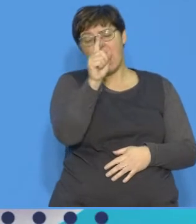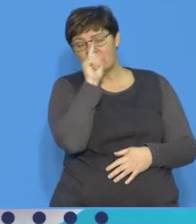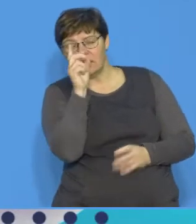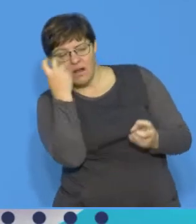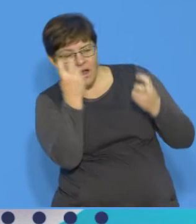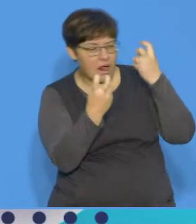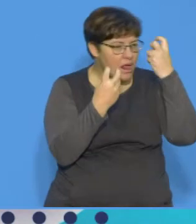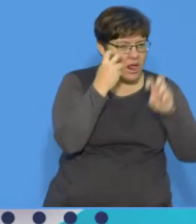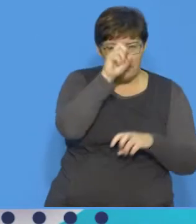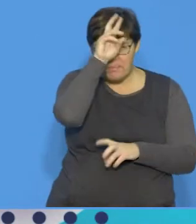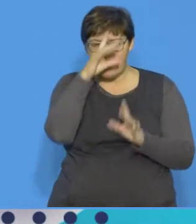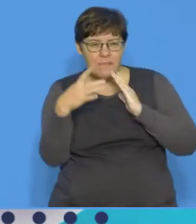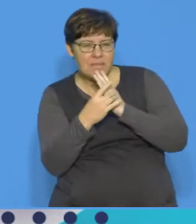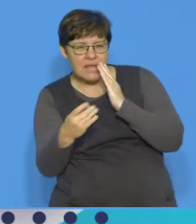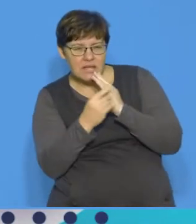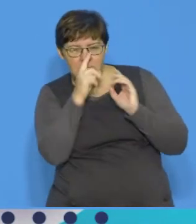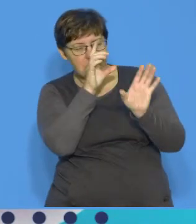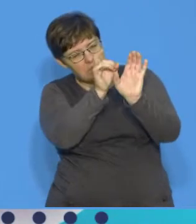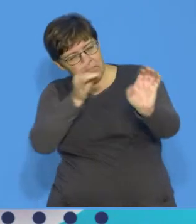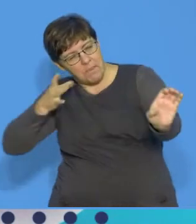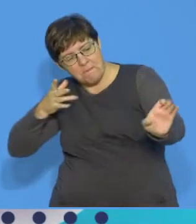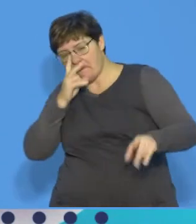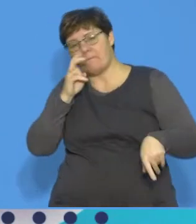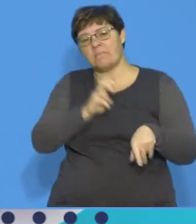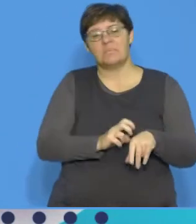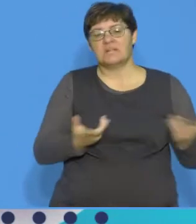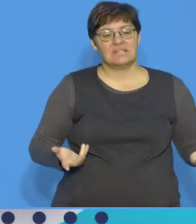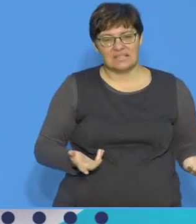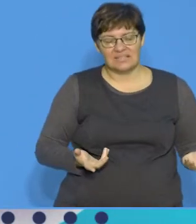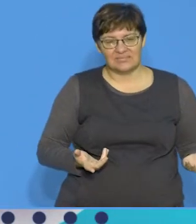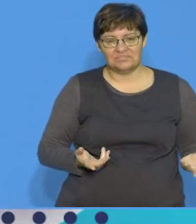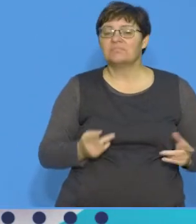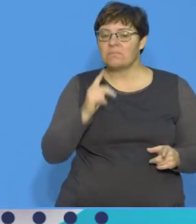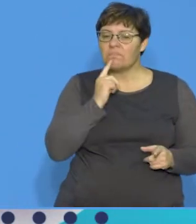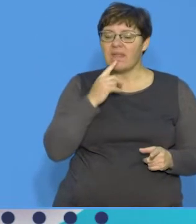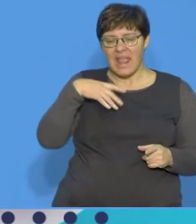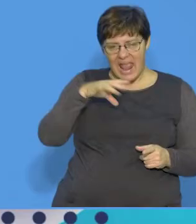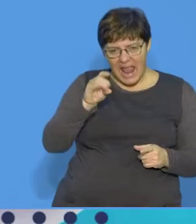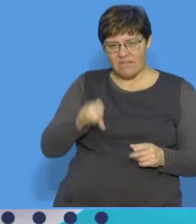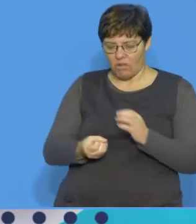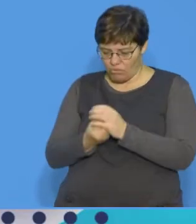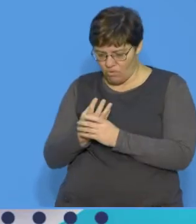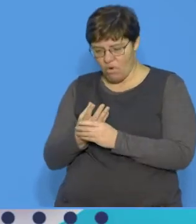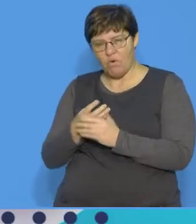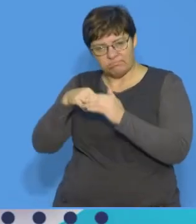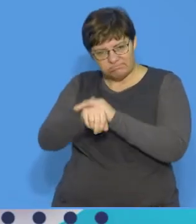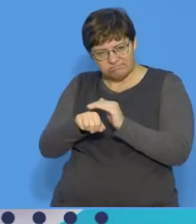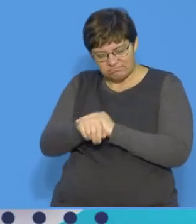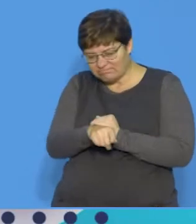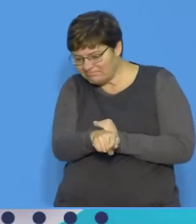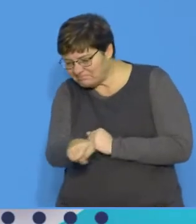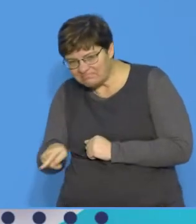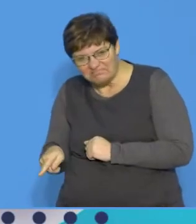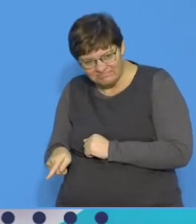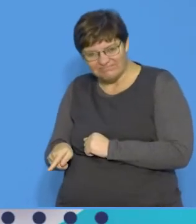looking for meat to eat. They could cultivate animals, crops, and yet